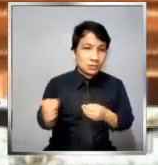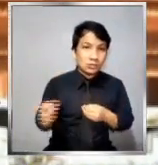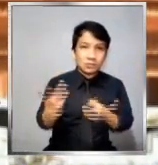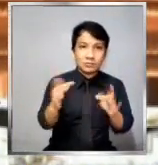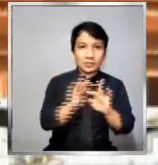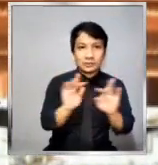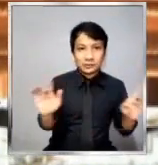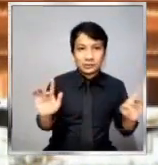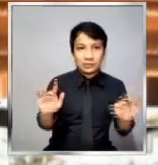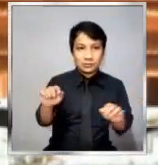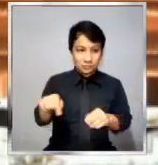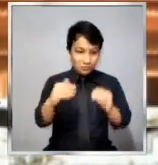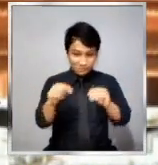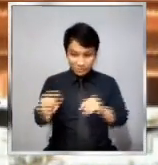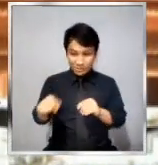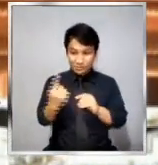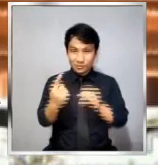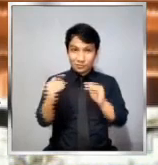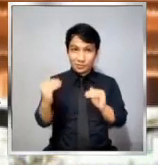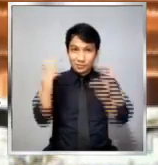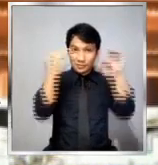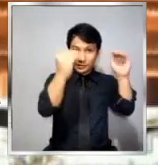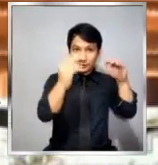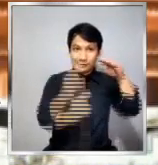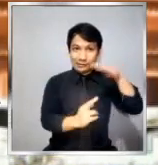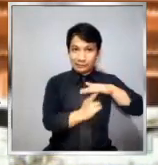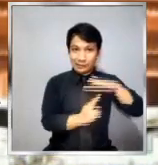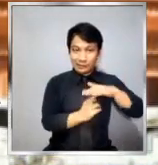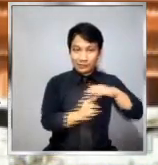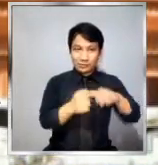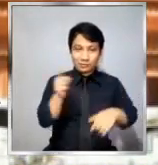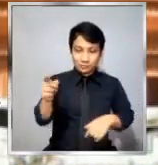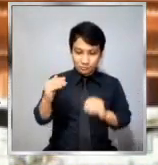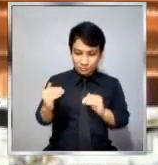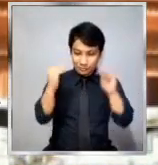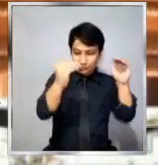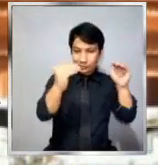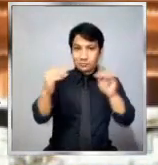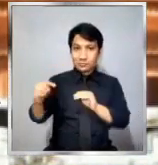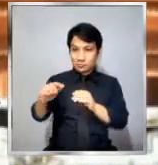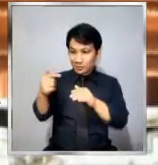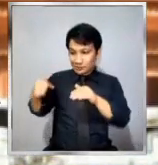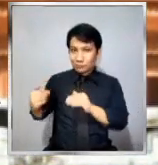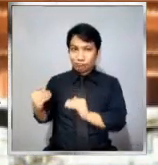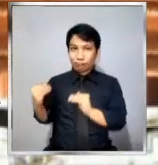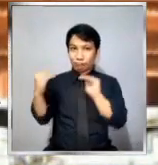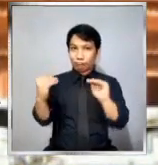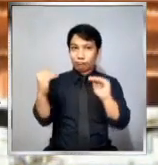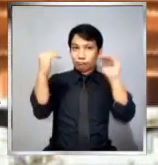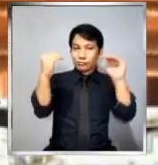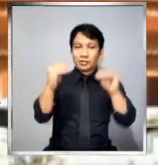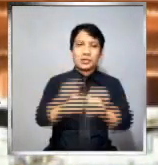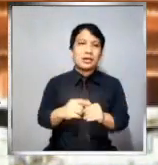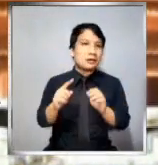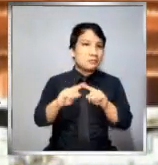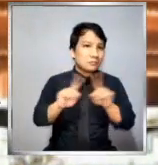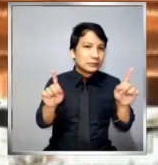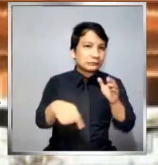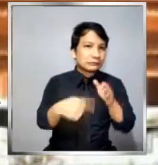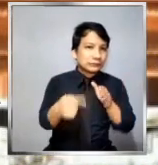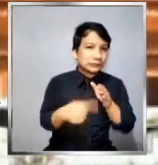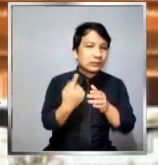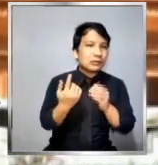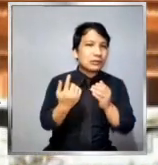yung nag-retire. So marami yan. And sometimes yung mga kay Dominguez